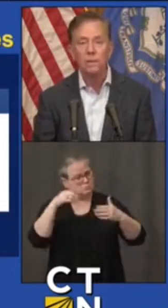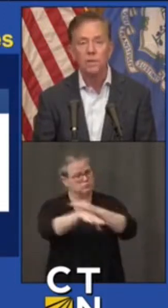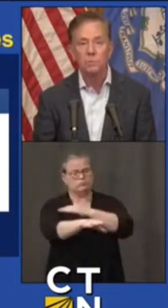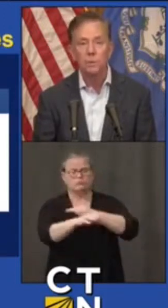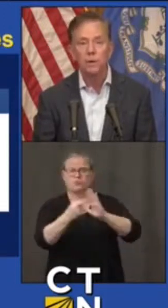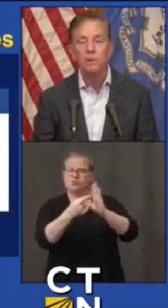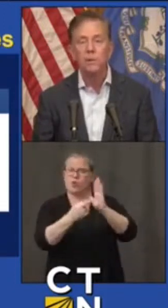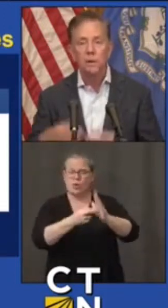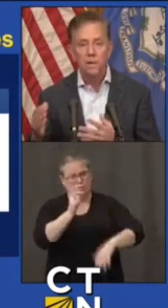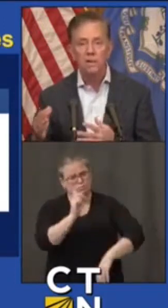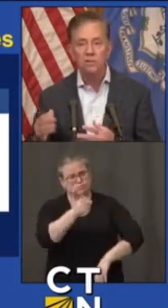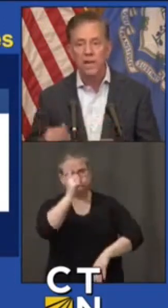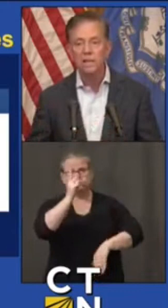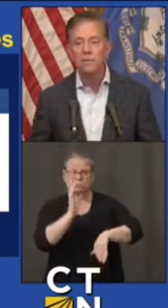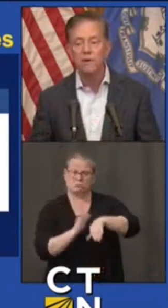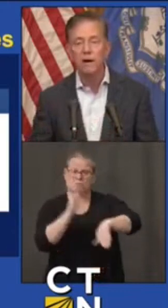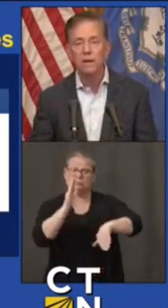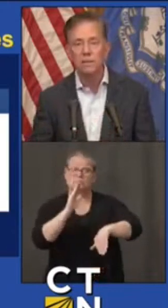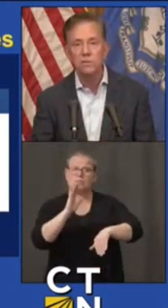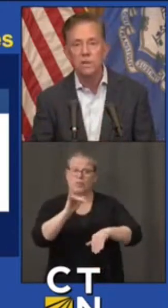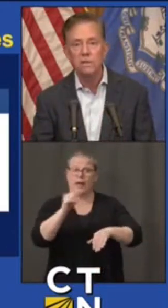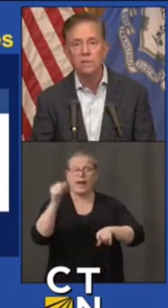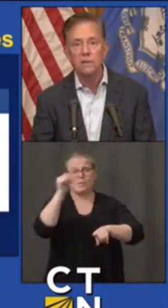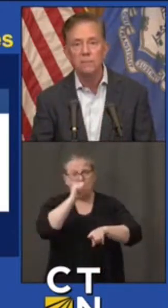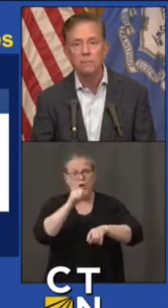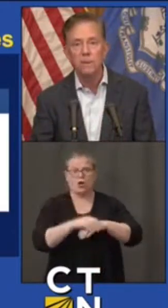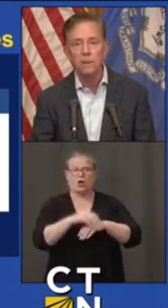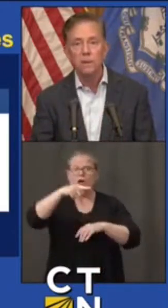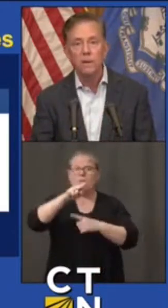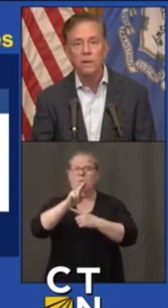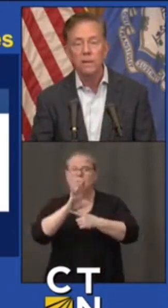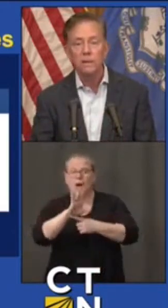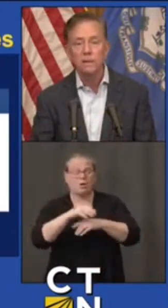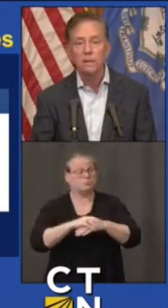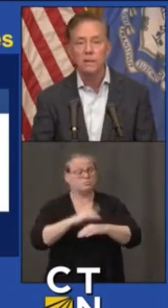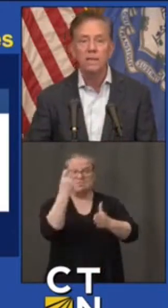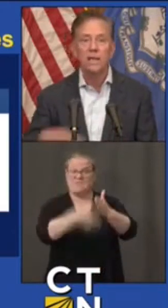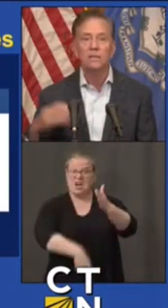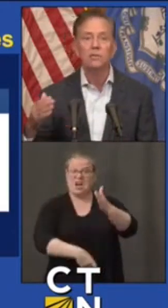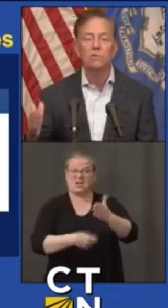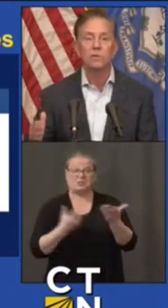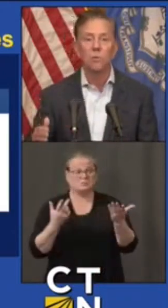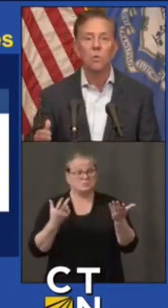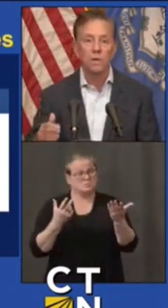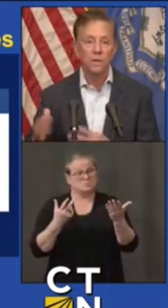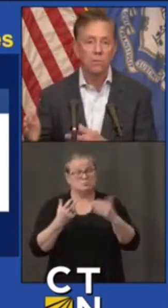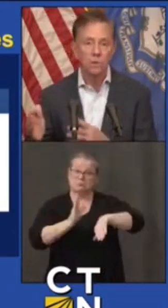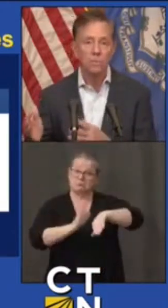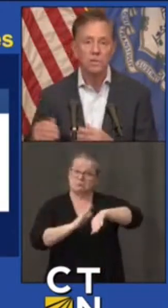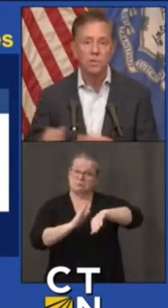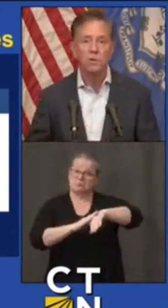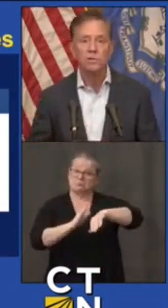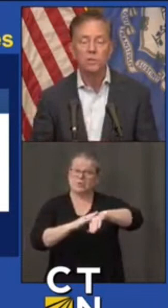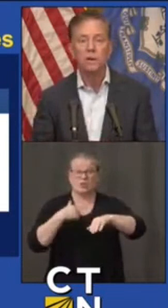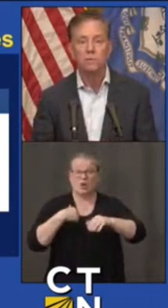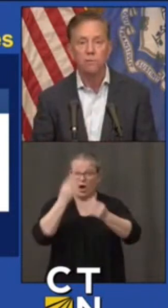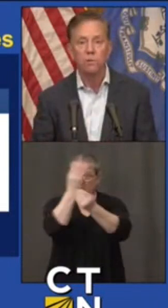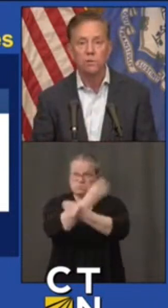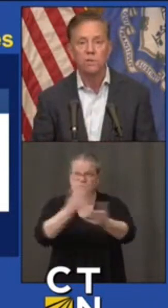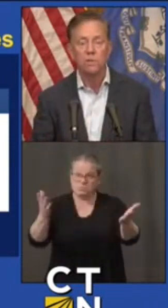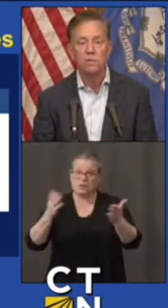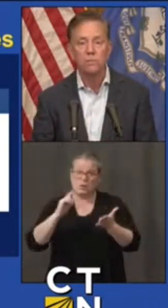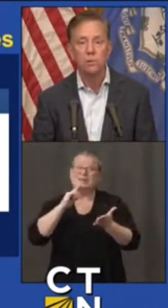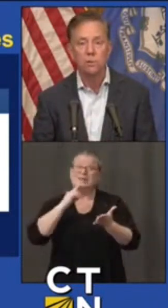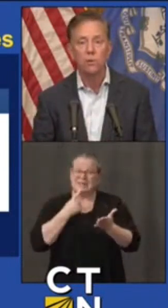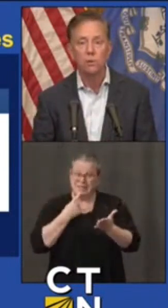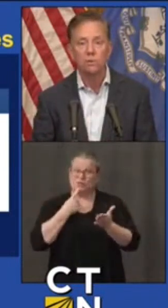came to this pub. They exacted fines and let that serve as a warning that we're going to be serious about enforcing